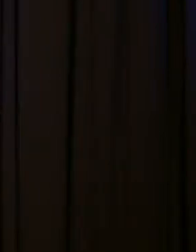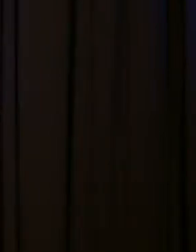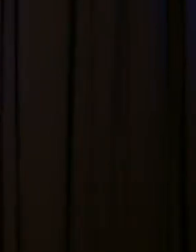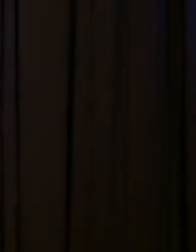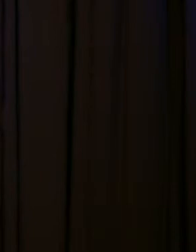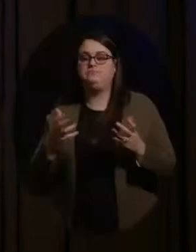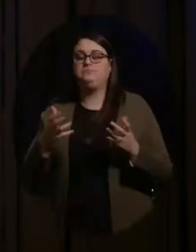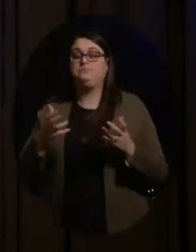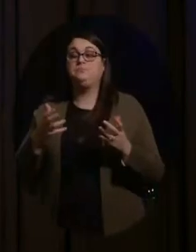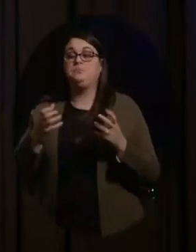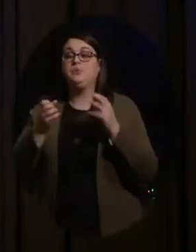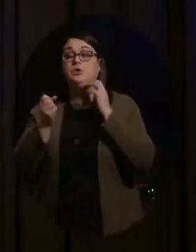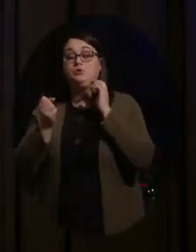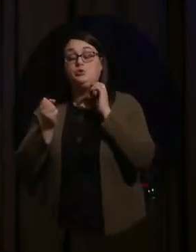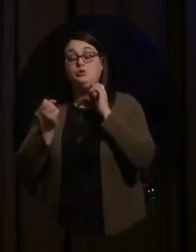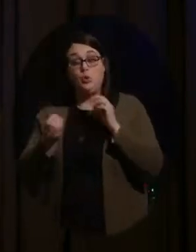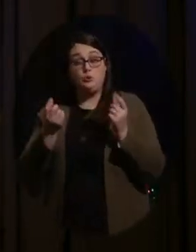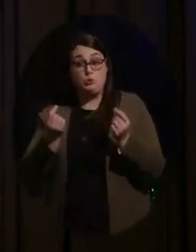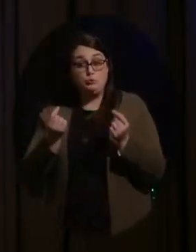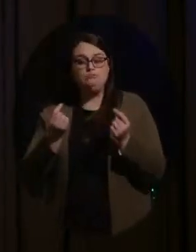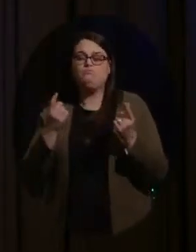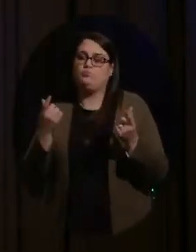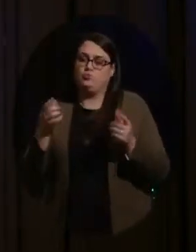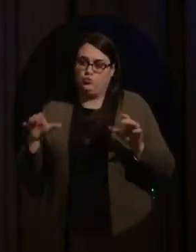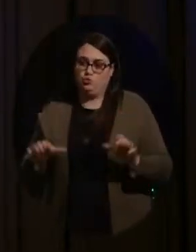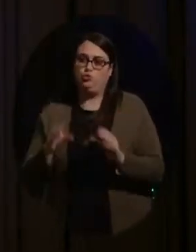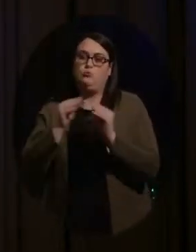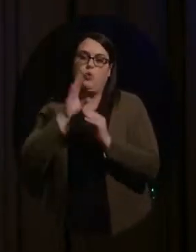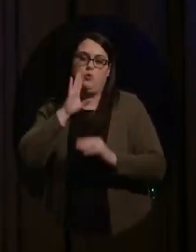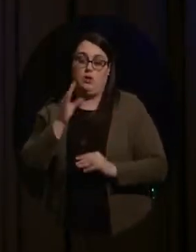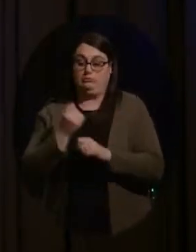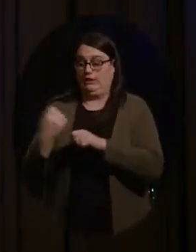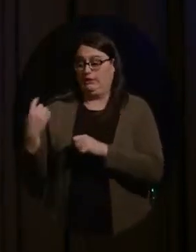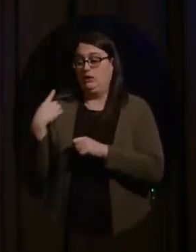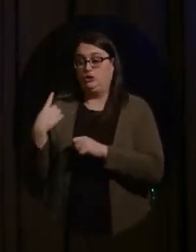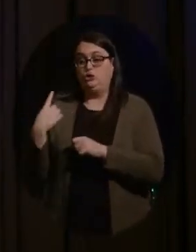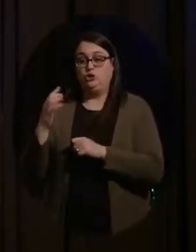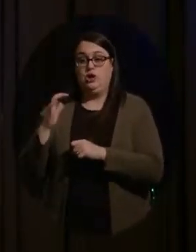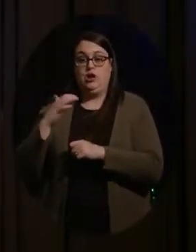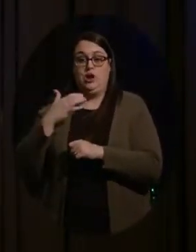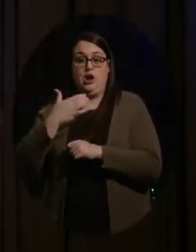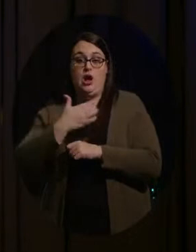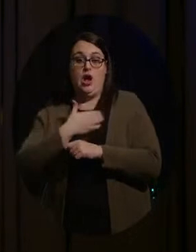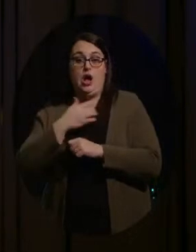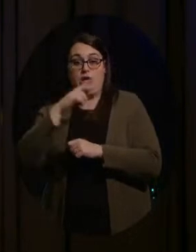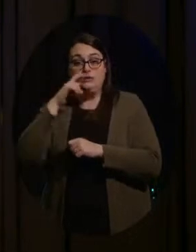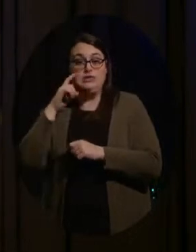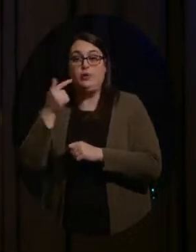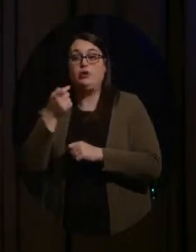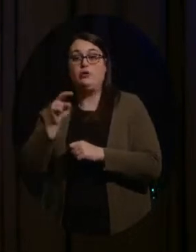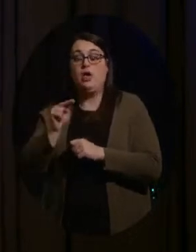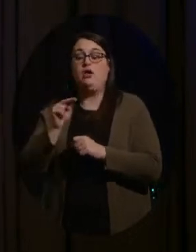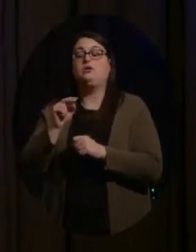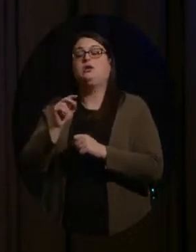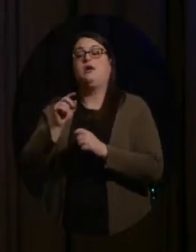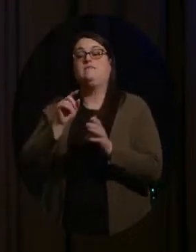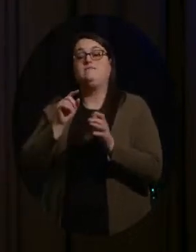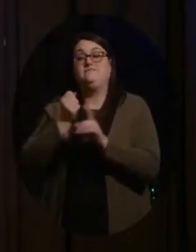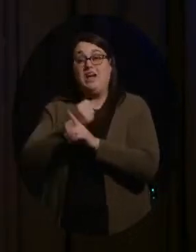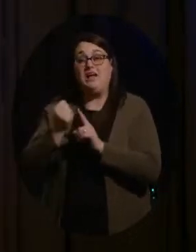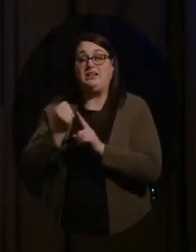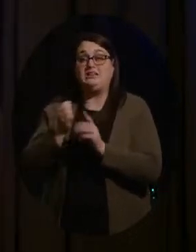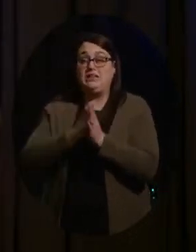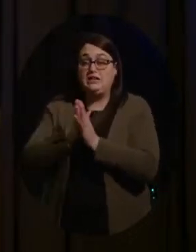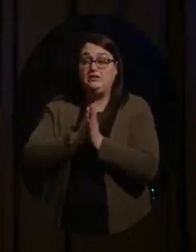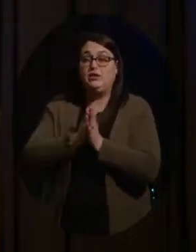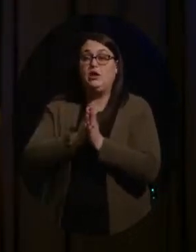So, we're going to do more. Last year, our summer gun violence initiative used data to divide